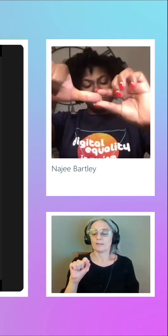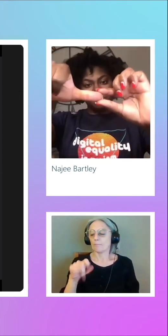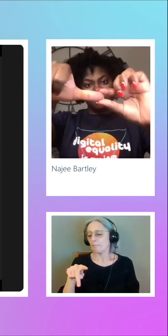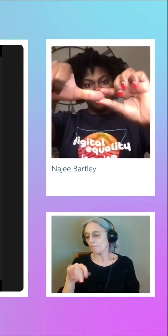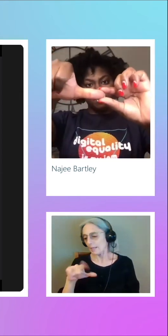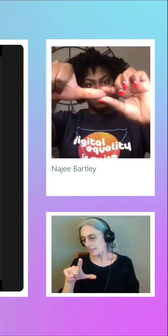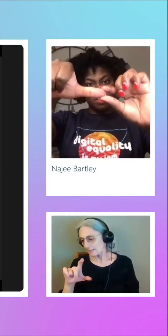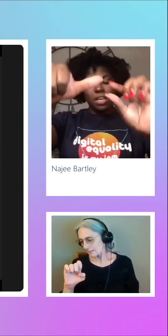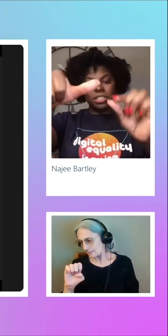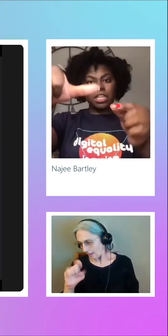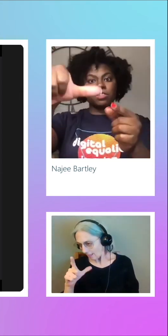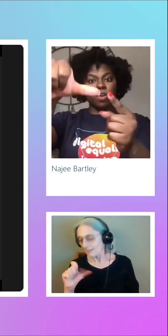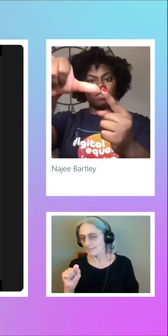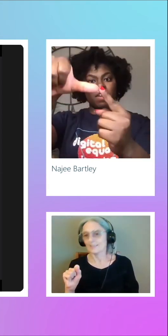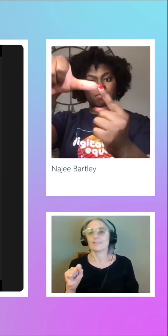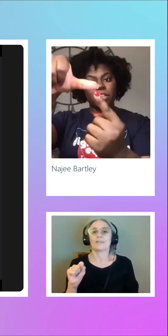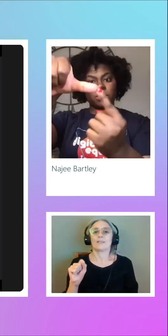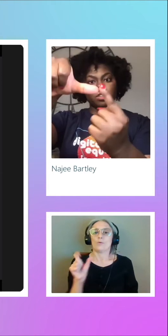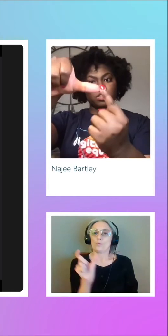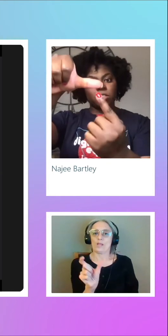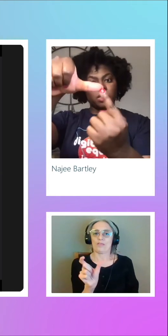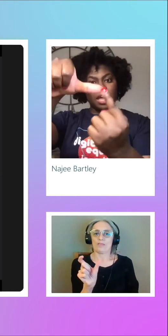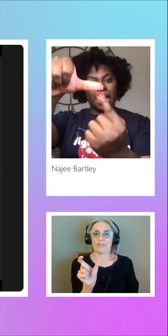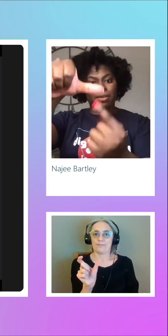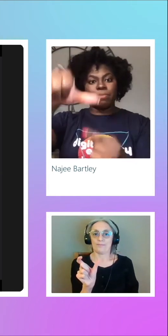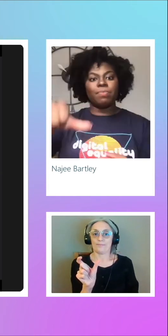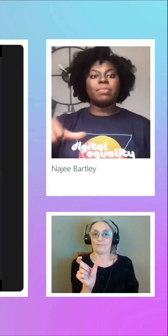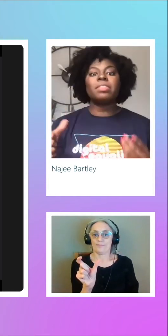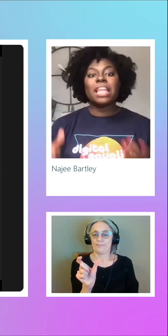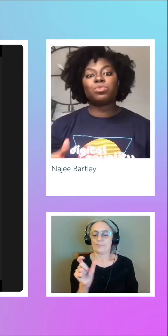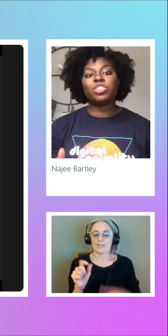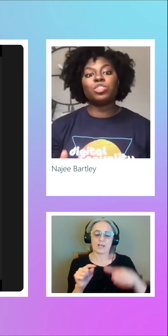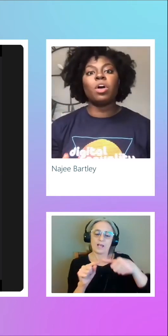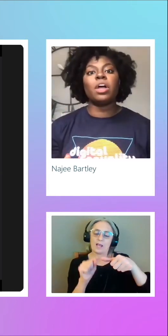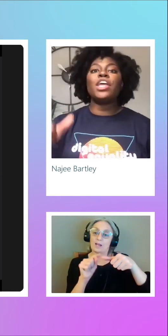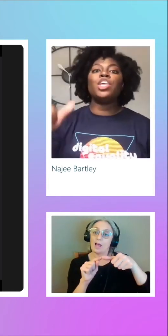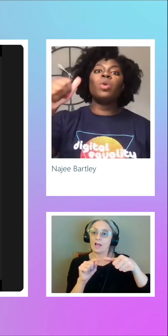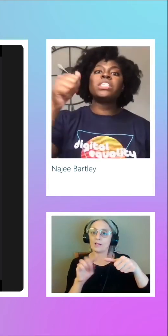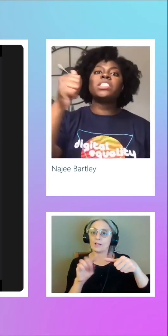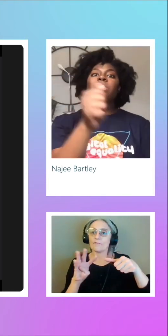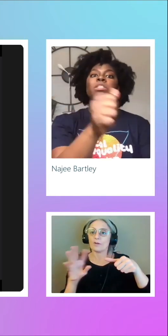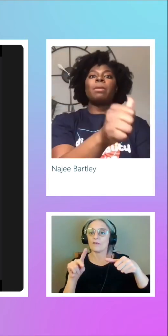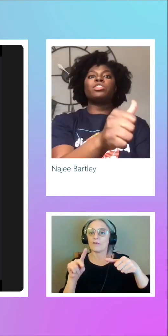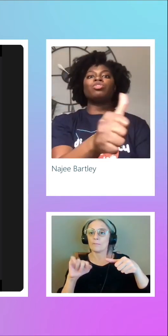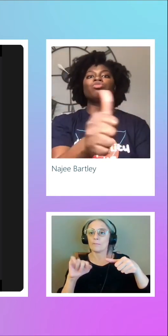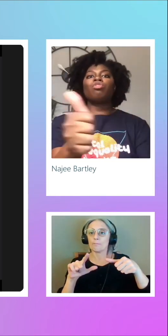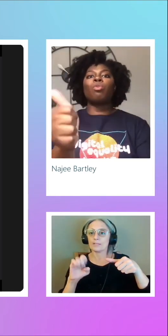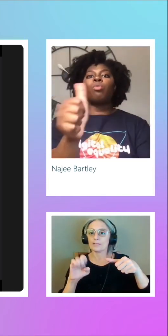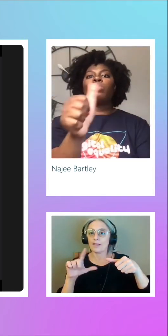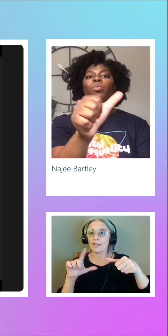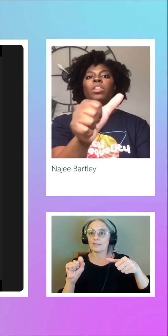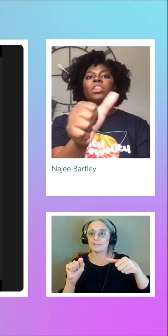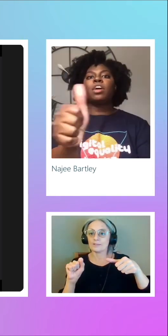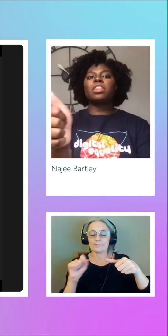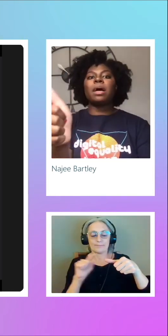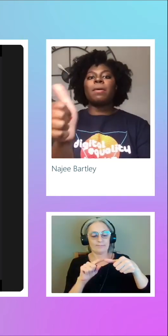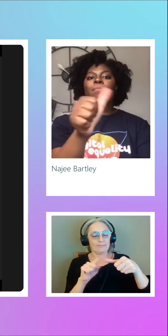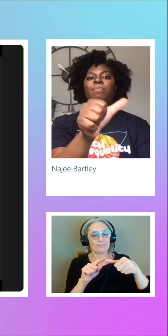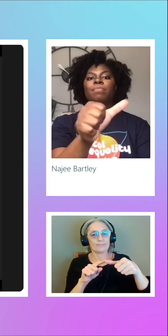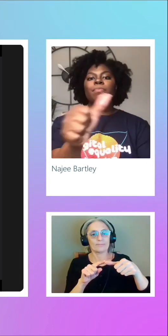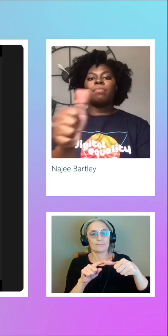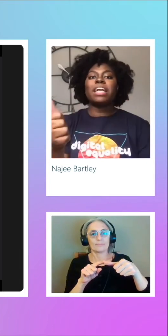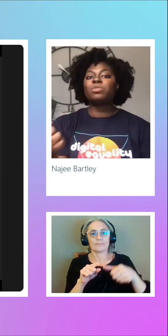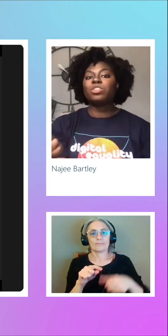width. It's 45 pixels height. That's what you want. You want someone to be able to scroll with their